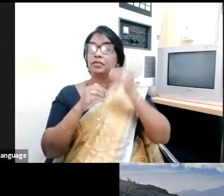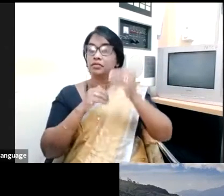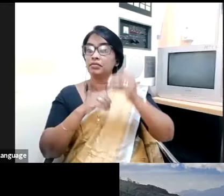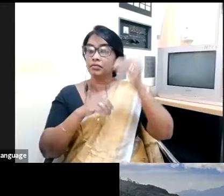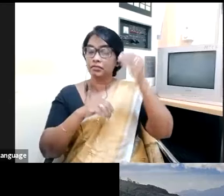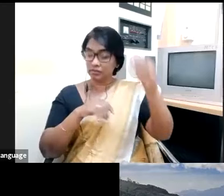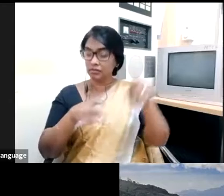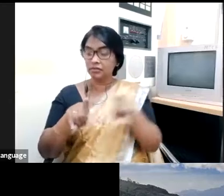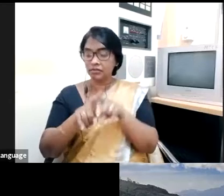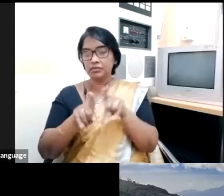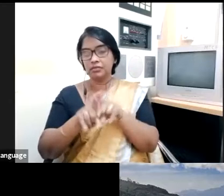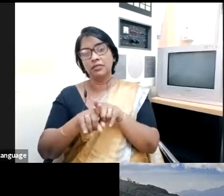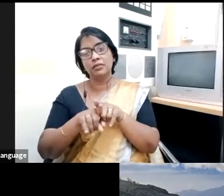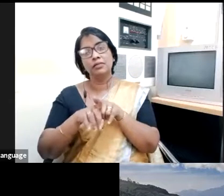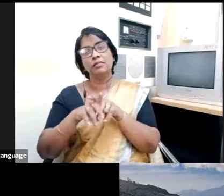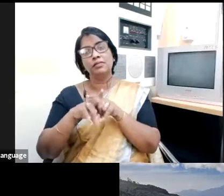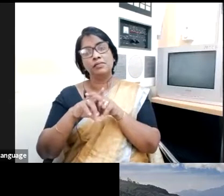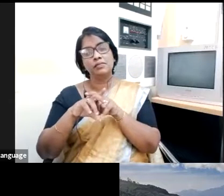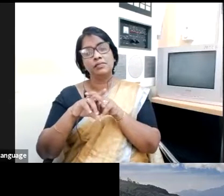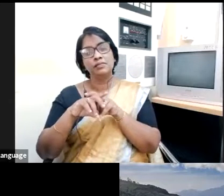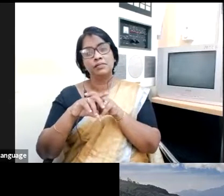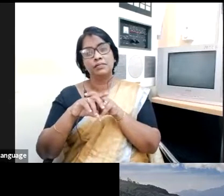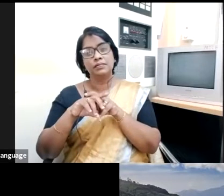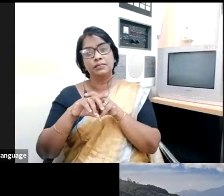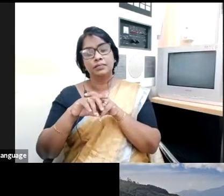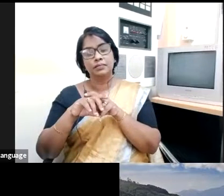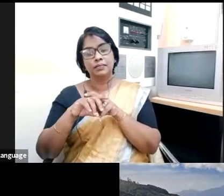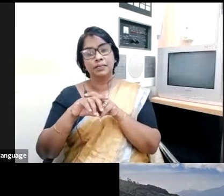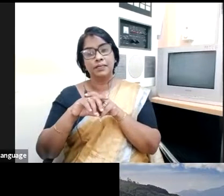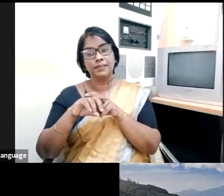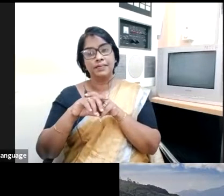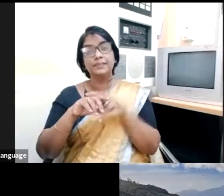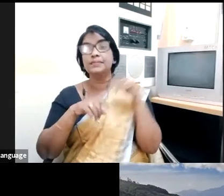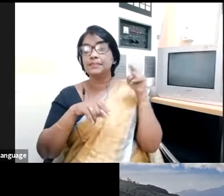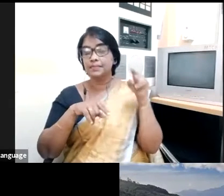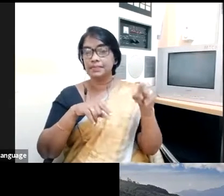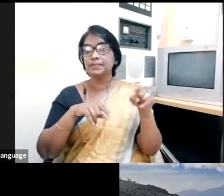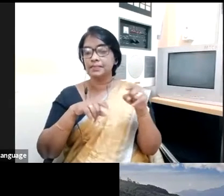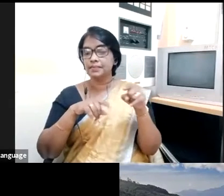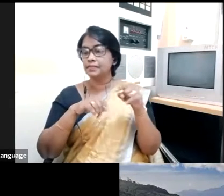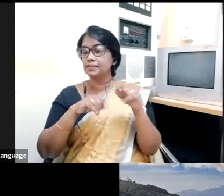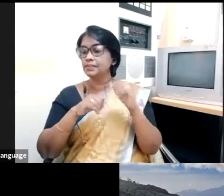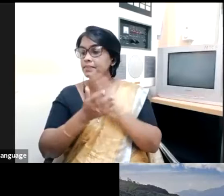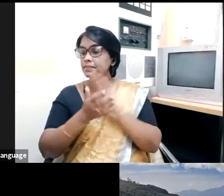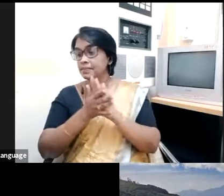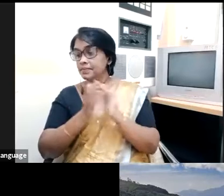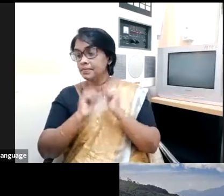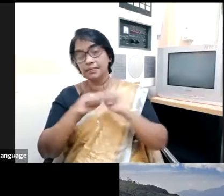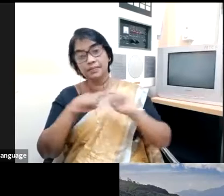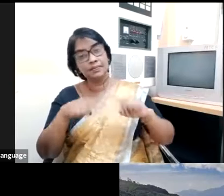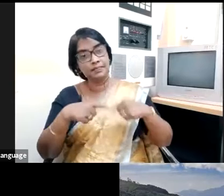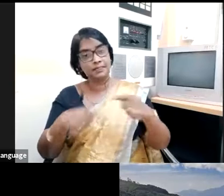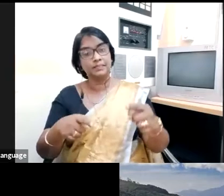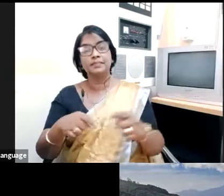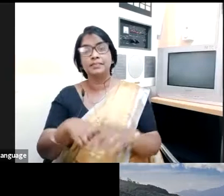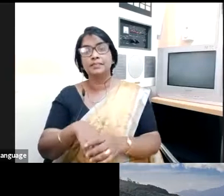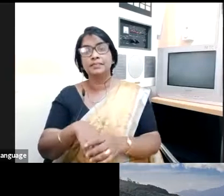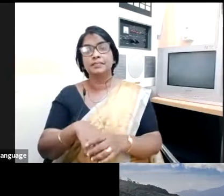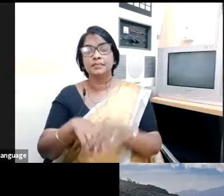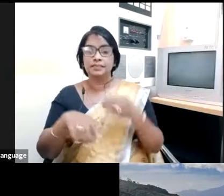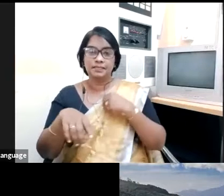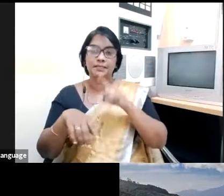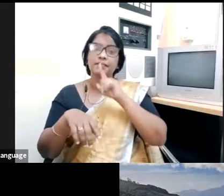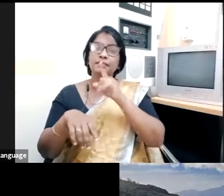our Hilly's journey to net zero, as we can explain to you all, we started this journey in